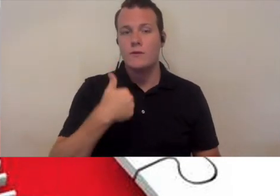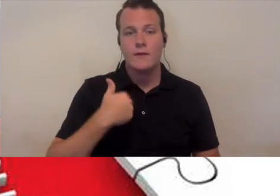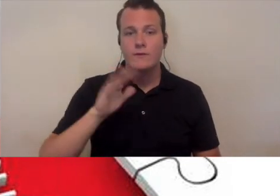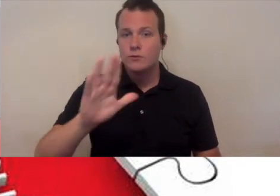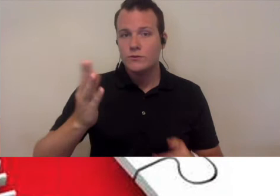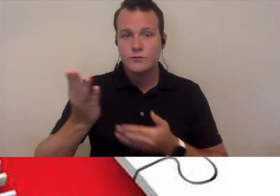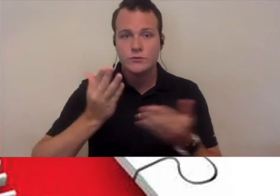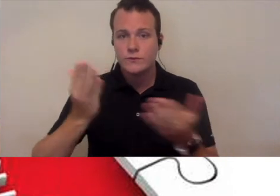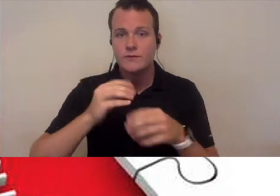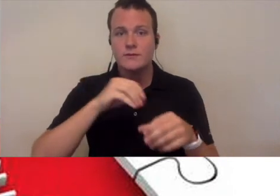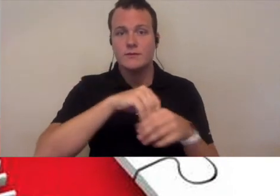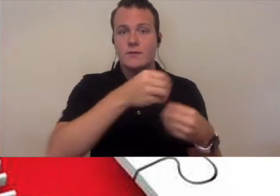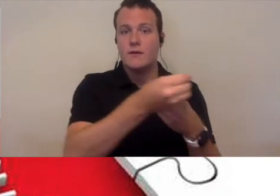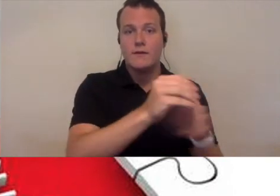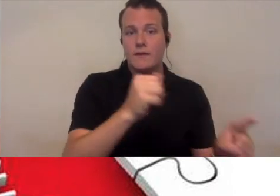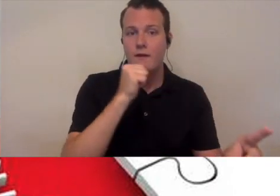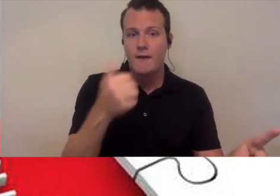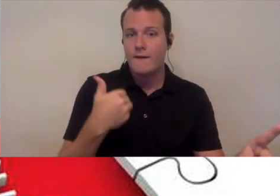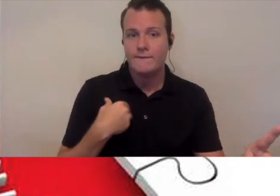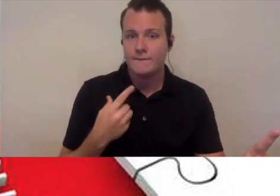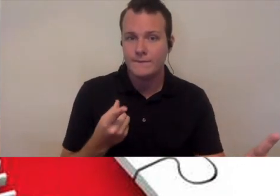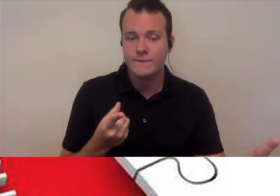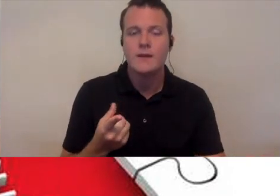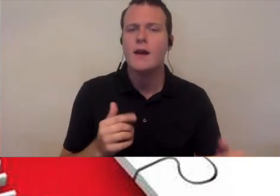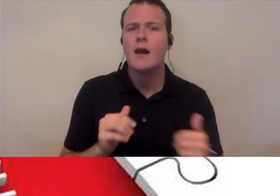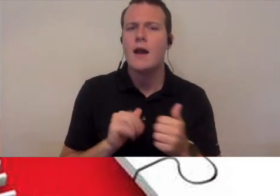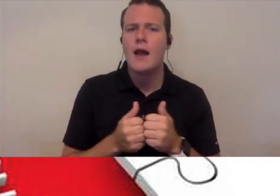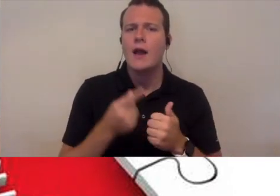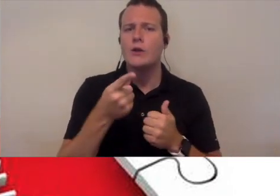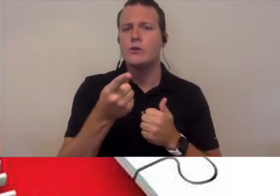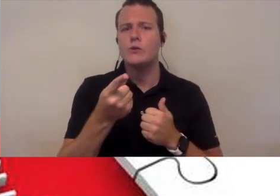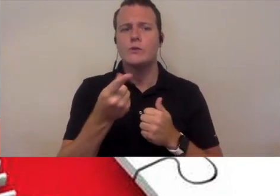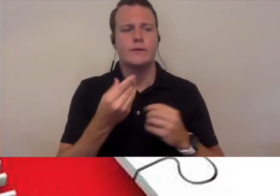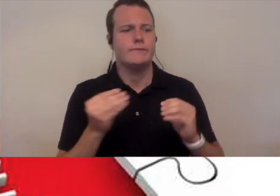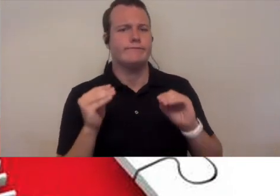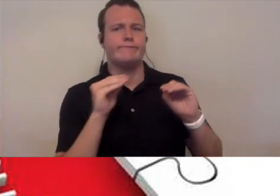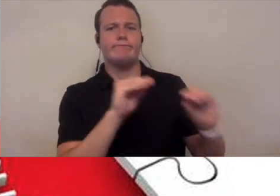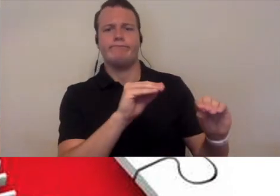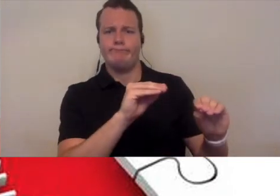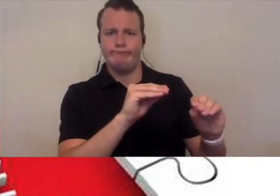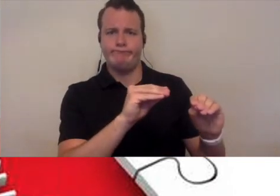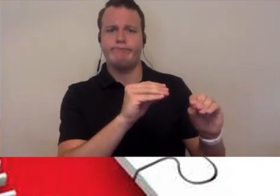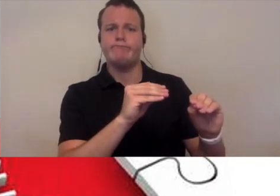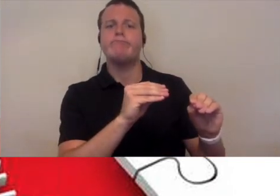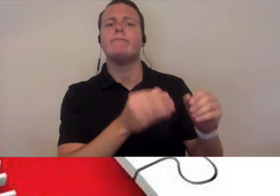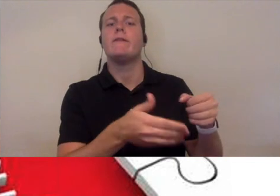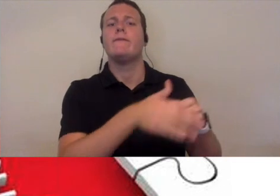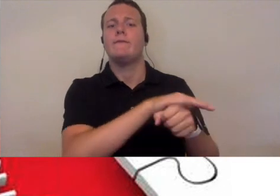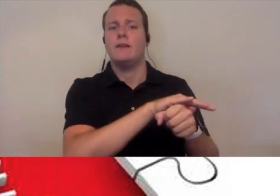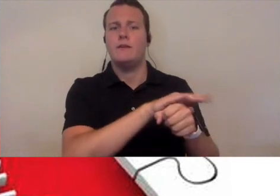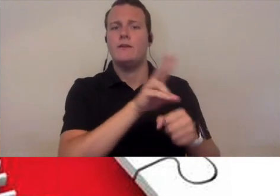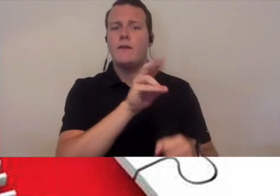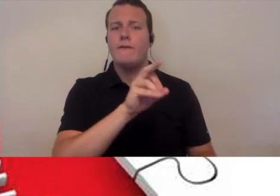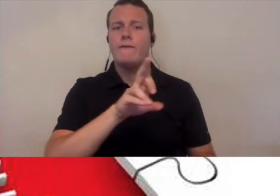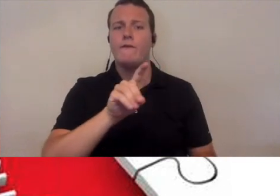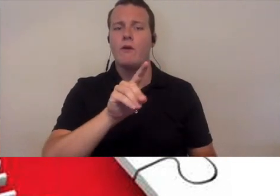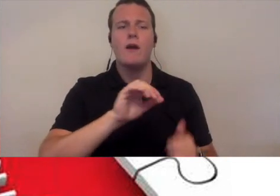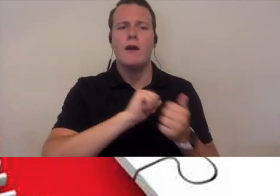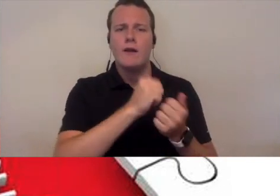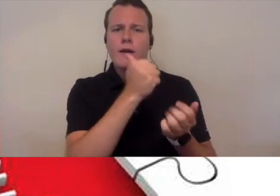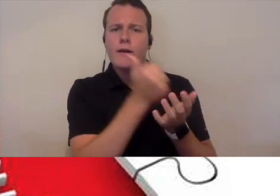offices. So how can you fill that void? How can you help them with their hearing imbalance